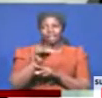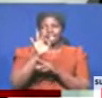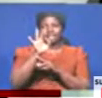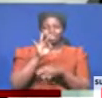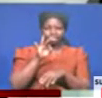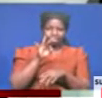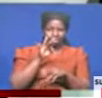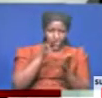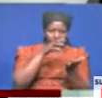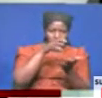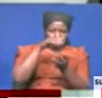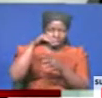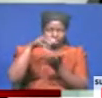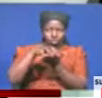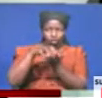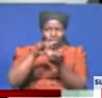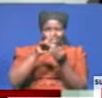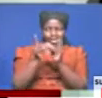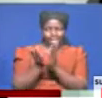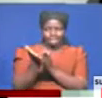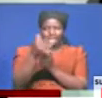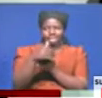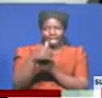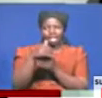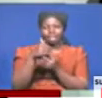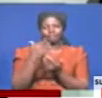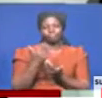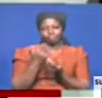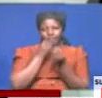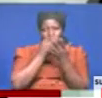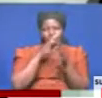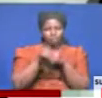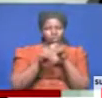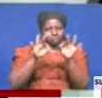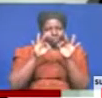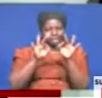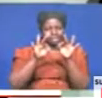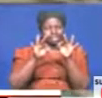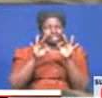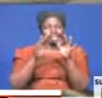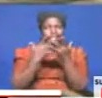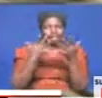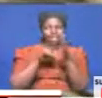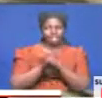center. Here's Ibak Said with the details of the smart facilities at Konza Technopolis.